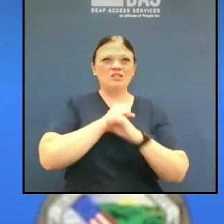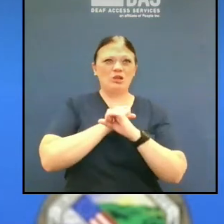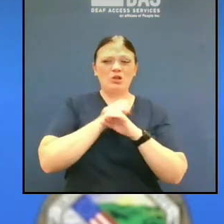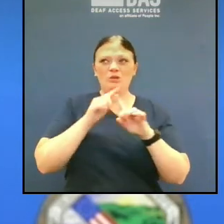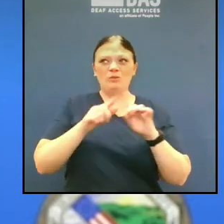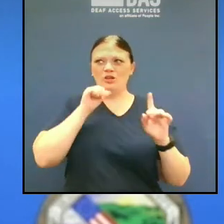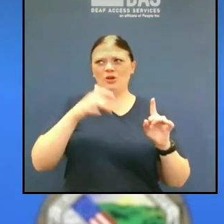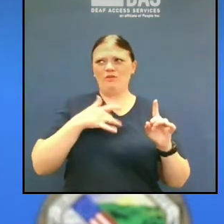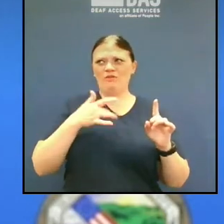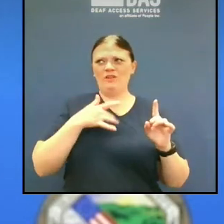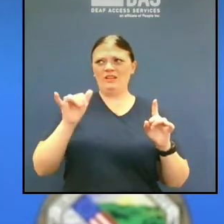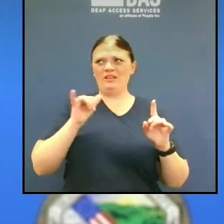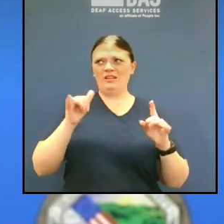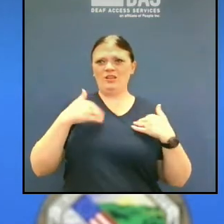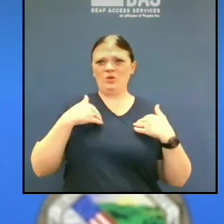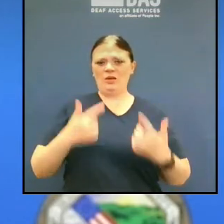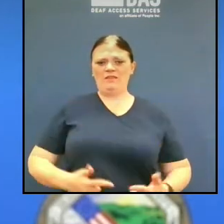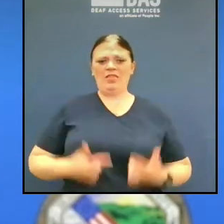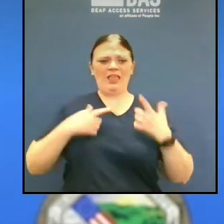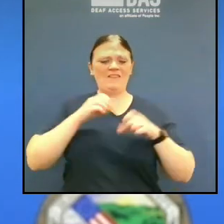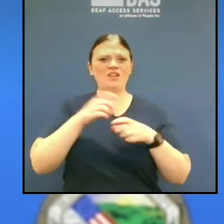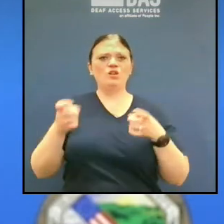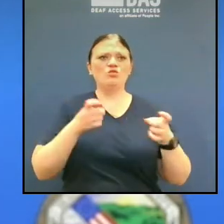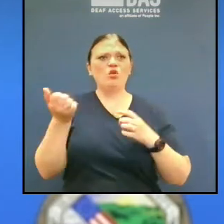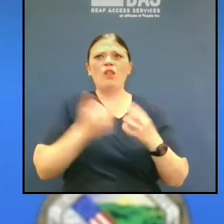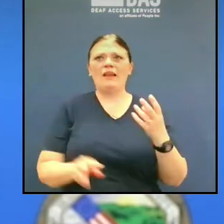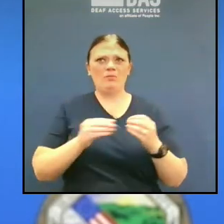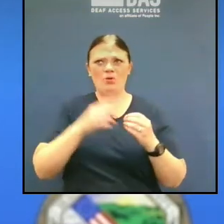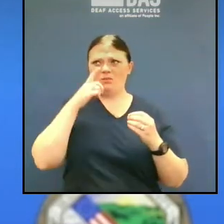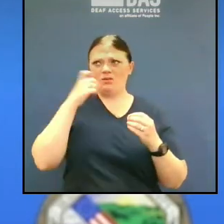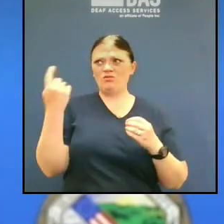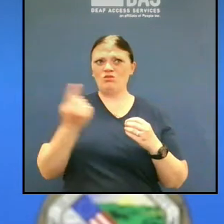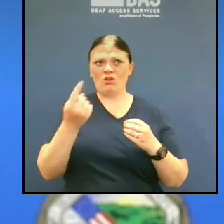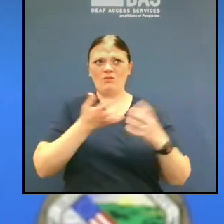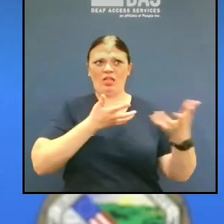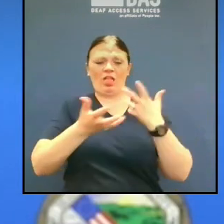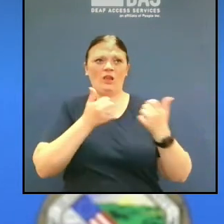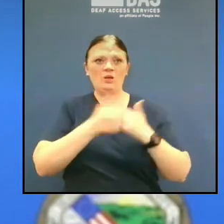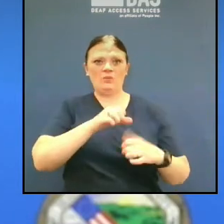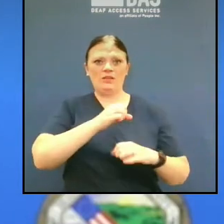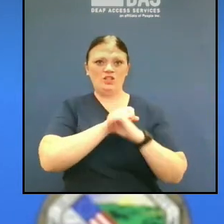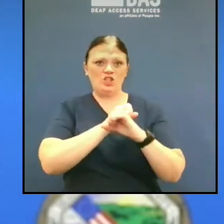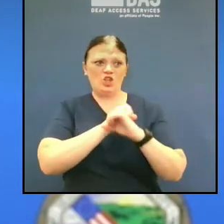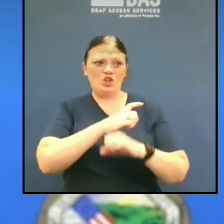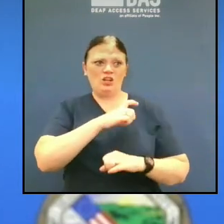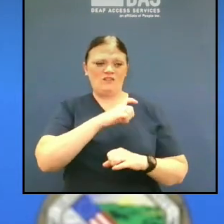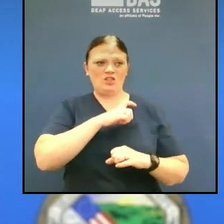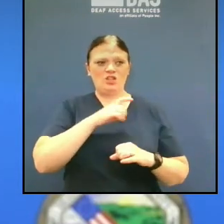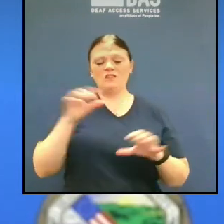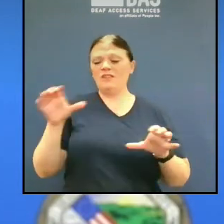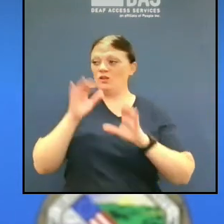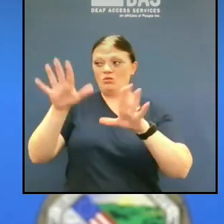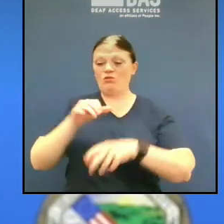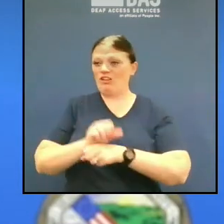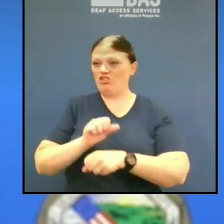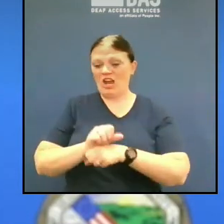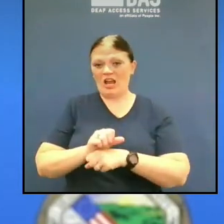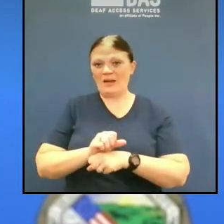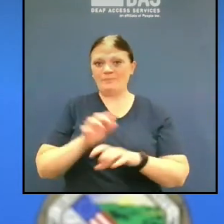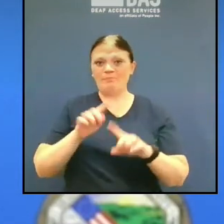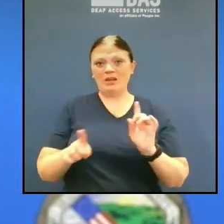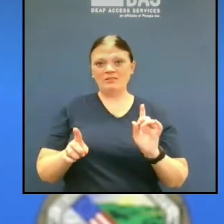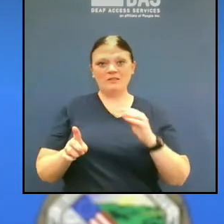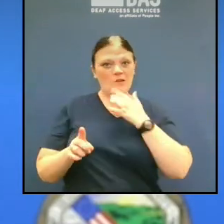you don't necessarily feel like you have your life in your control anymore because you're always dealing with the security officers. So, and they do a great job.